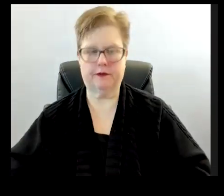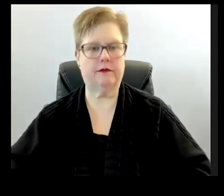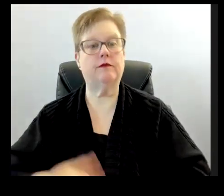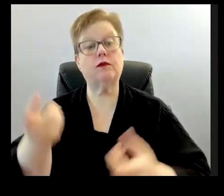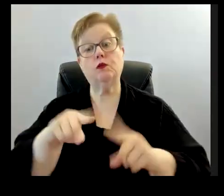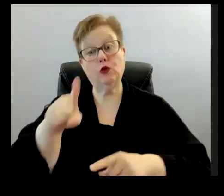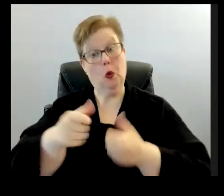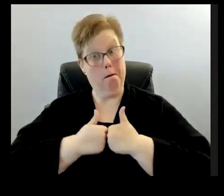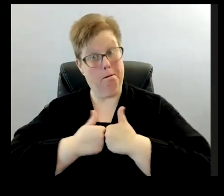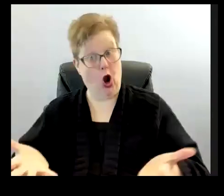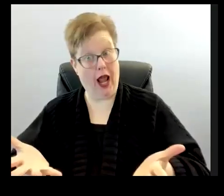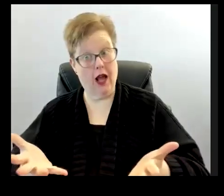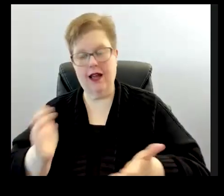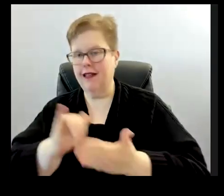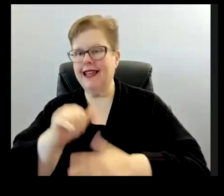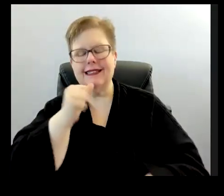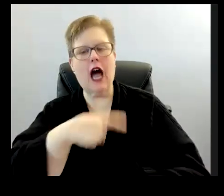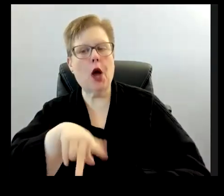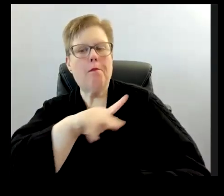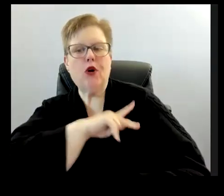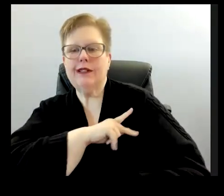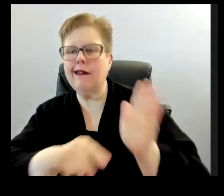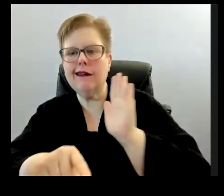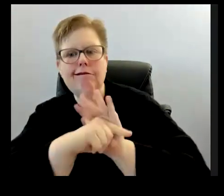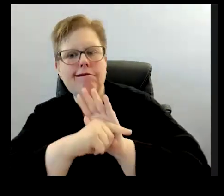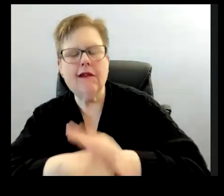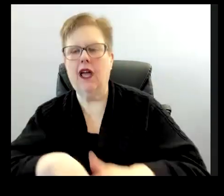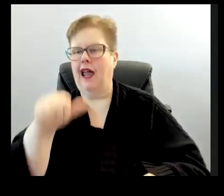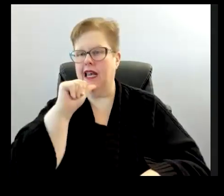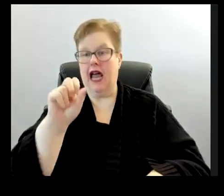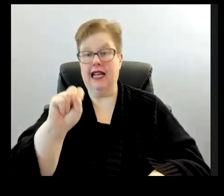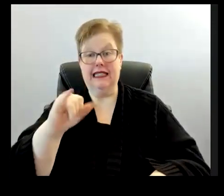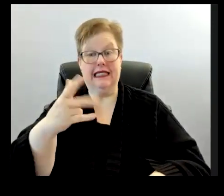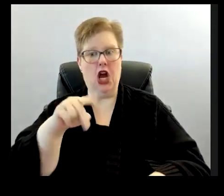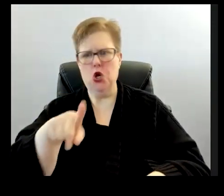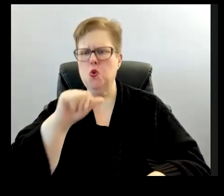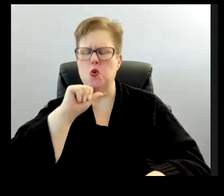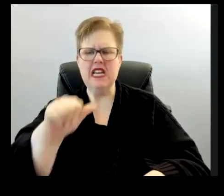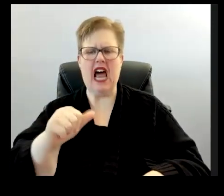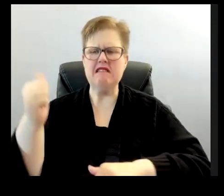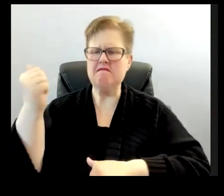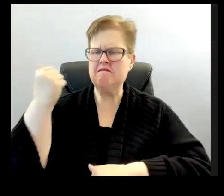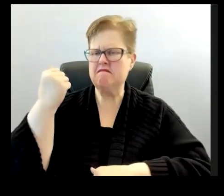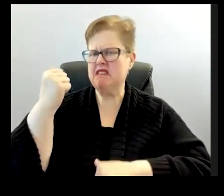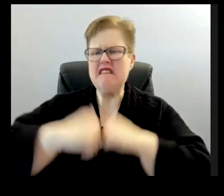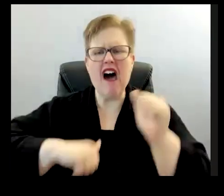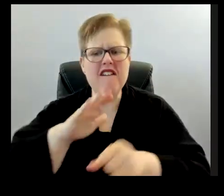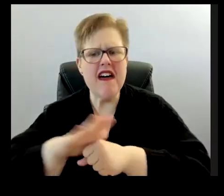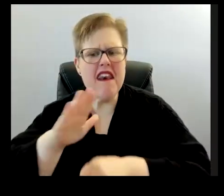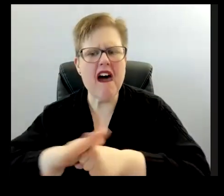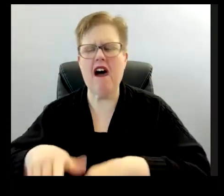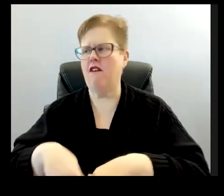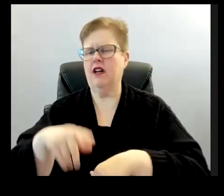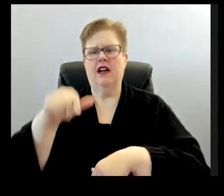burnt out, that is not a personality flaw. It's not a sign that you are not gritty enough. It's not a sign that you are